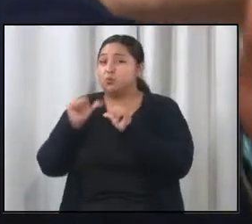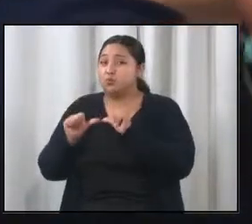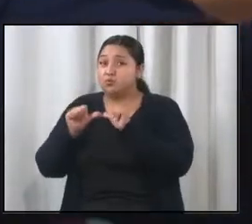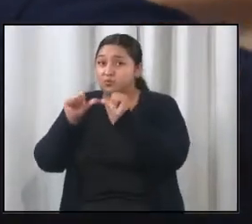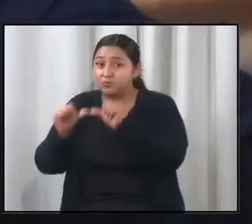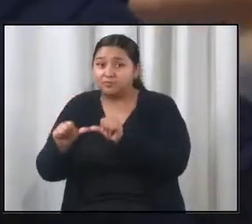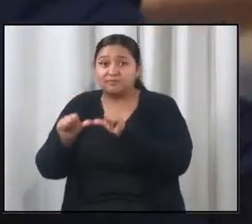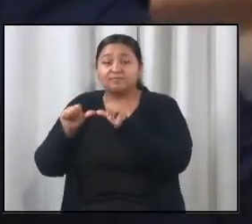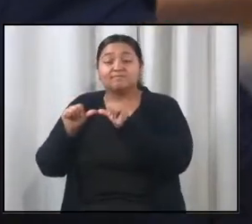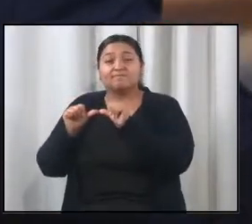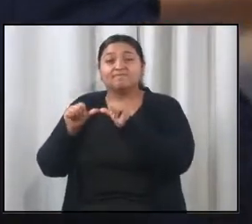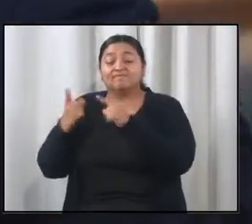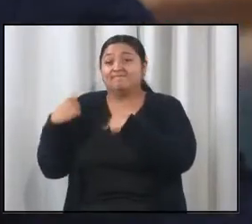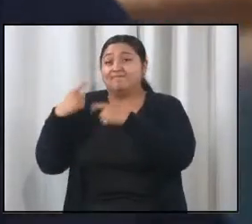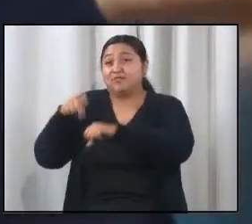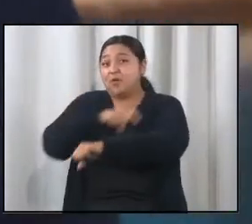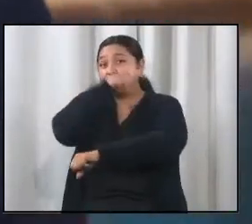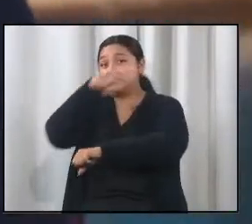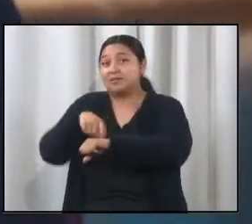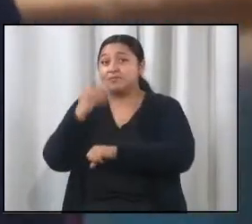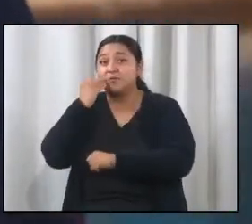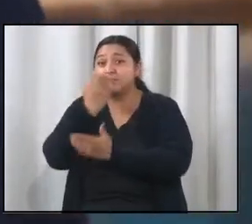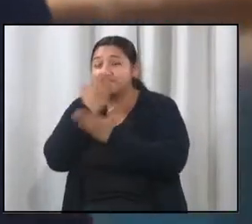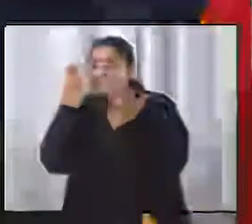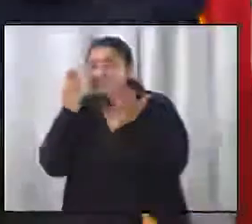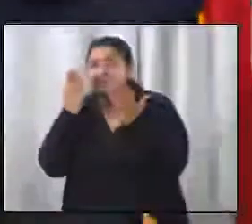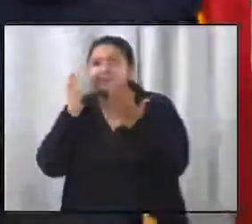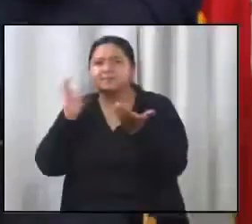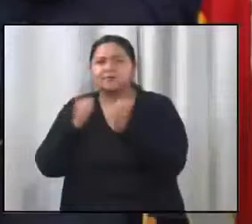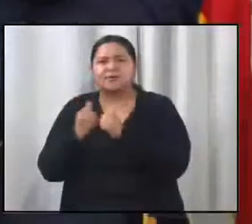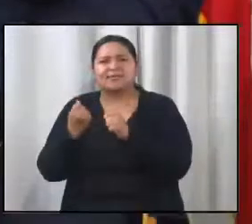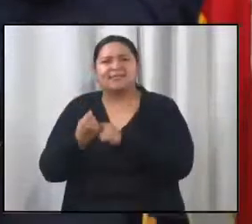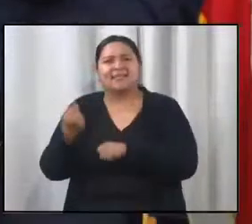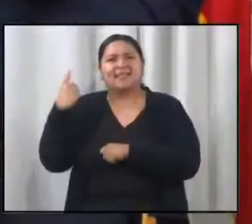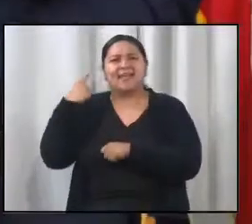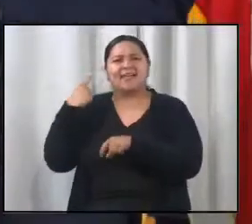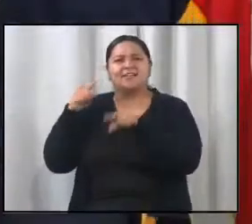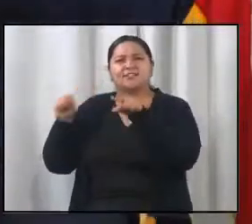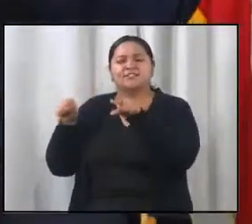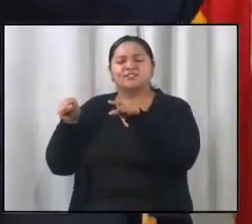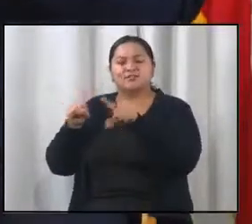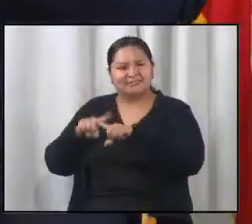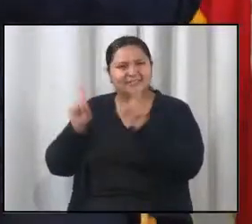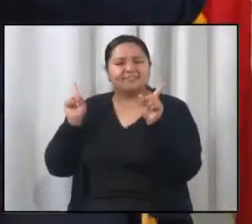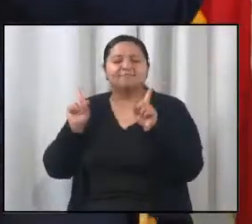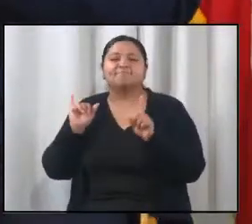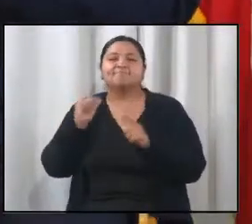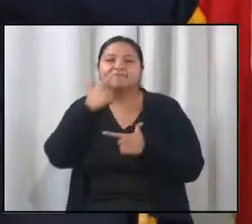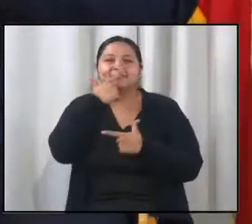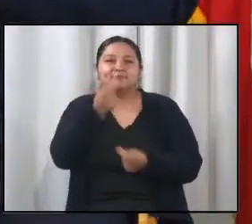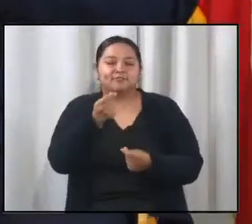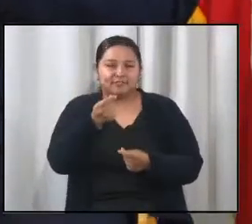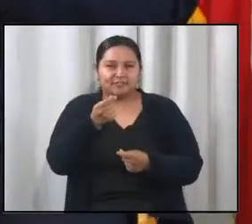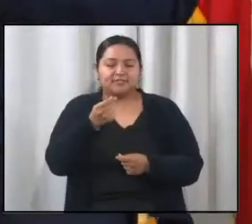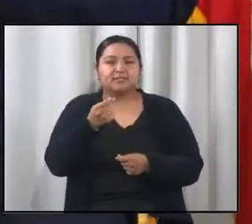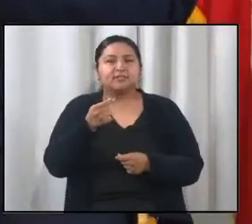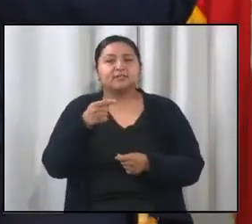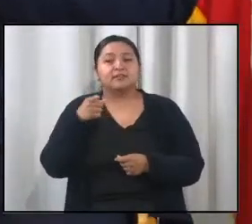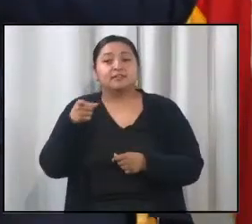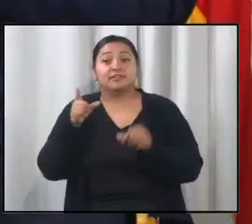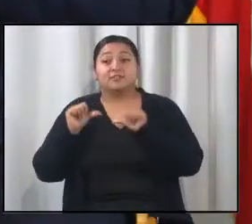story with our last point in time homeless count. I think that's interesting that we're seeing progress on chronic